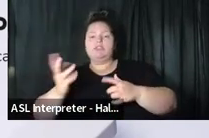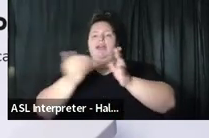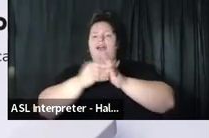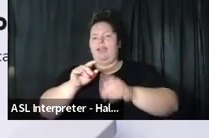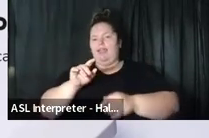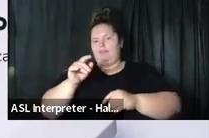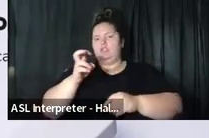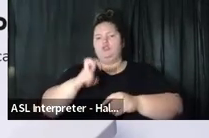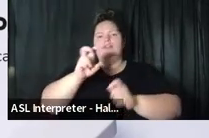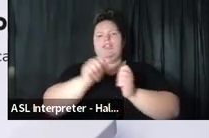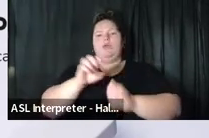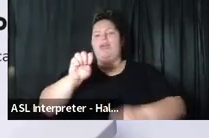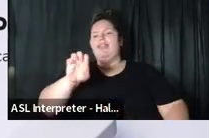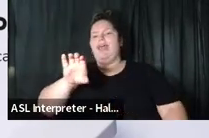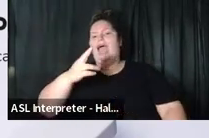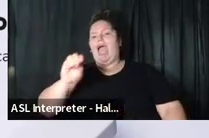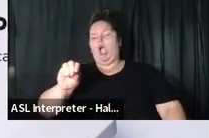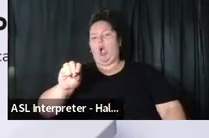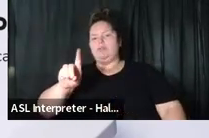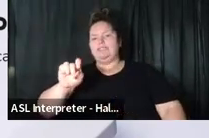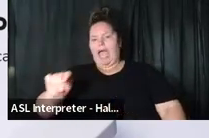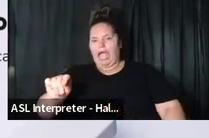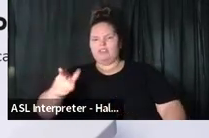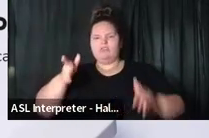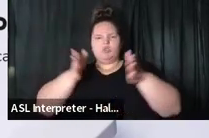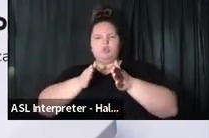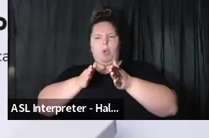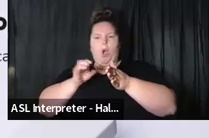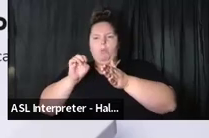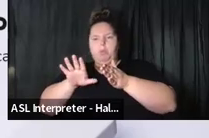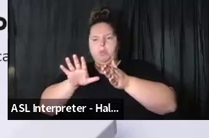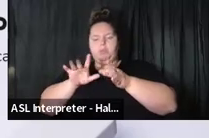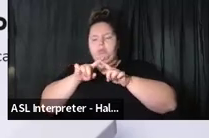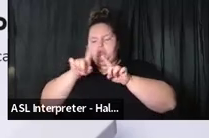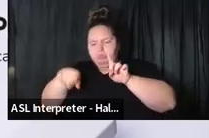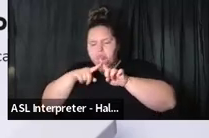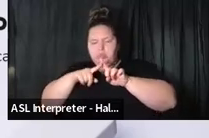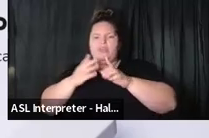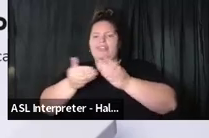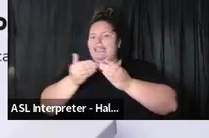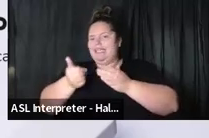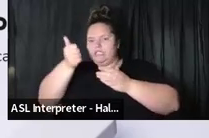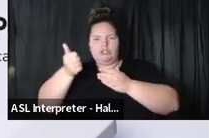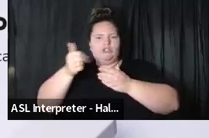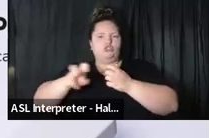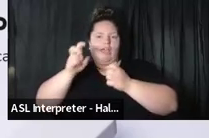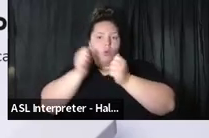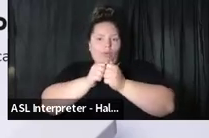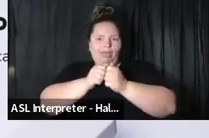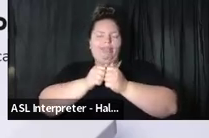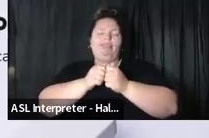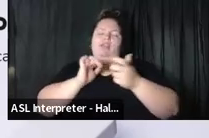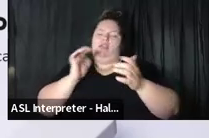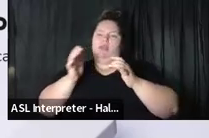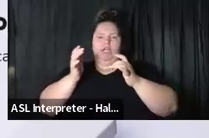smaller speaker Alexa device. Those are just easier to travel with than to have to bring like your big